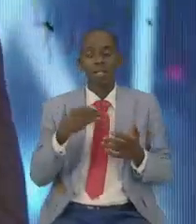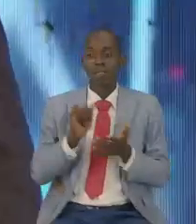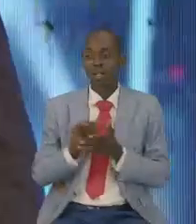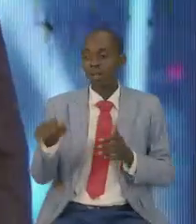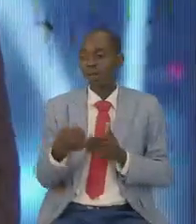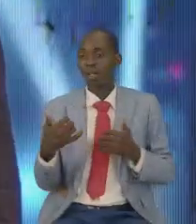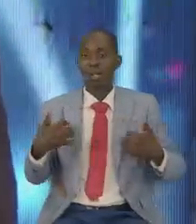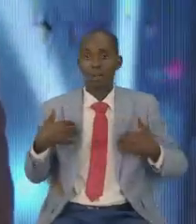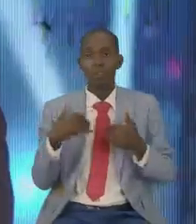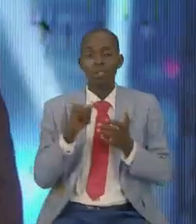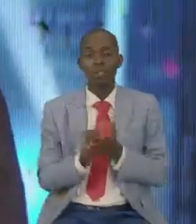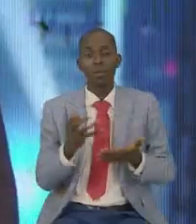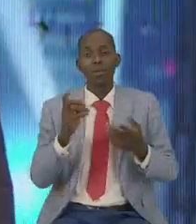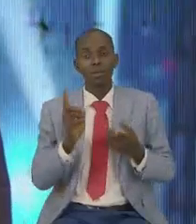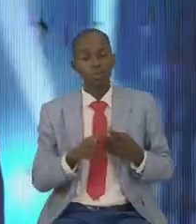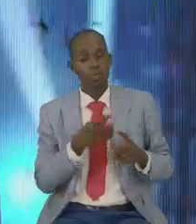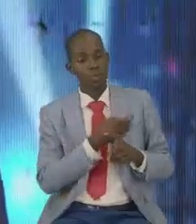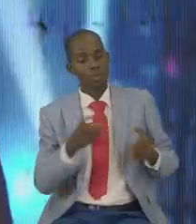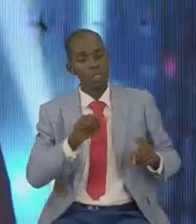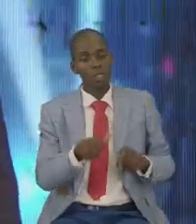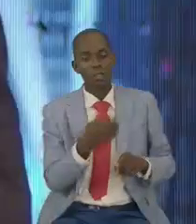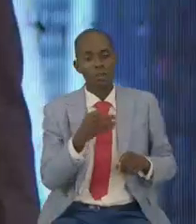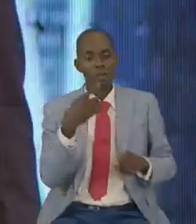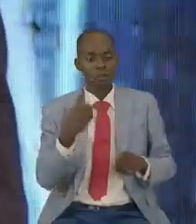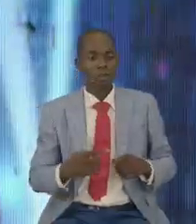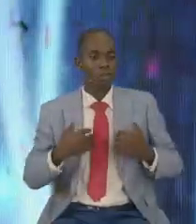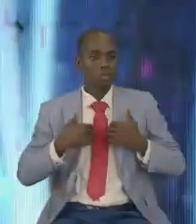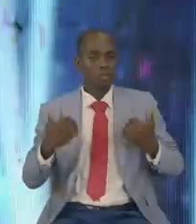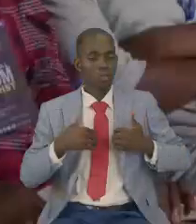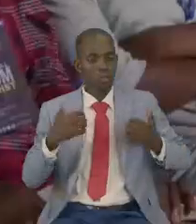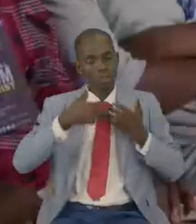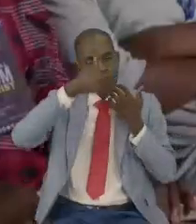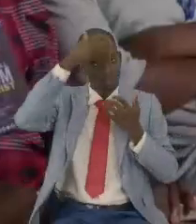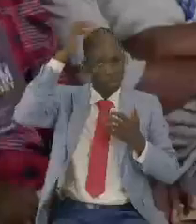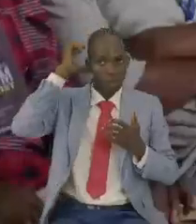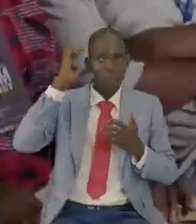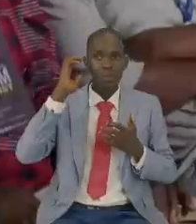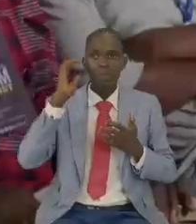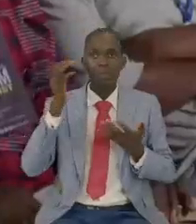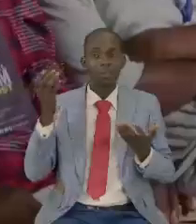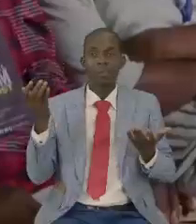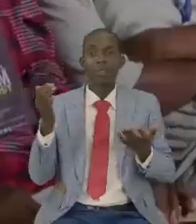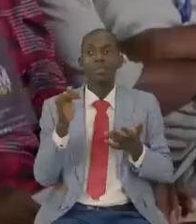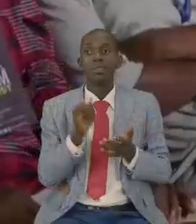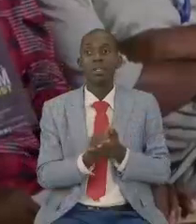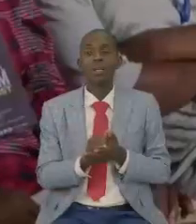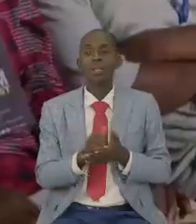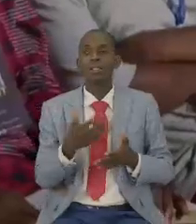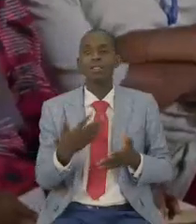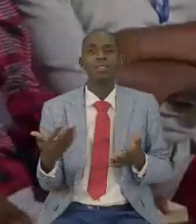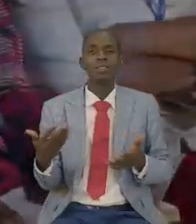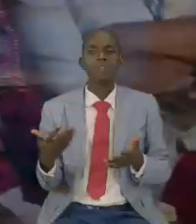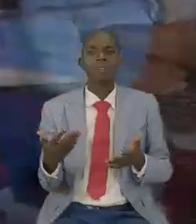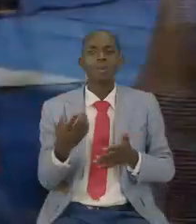of those other little lions, that little thing is gone. What I'm seeing is Christ, the